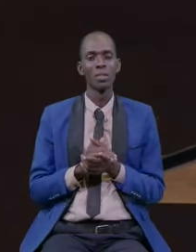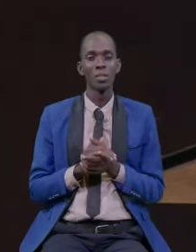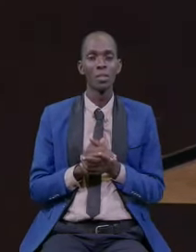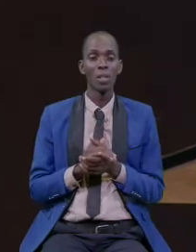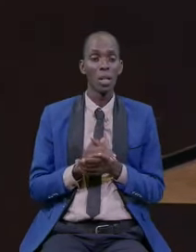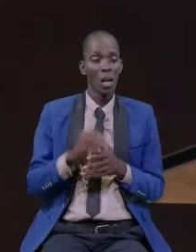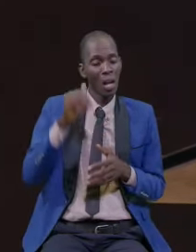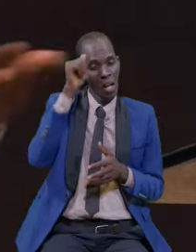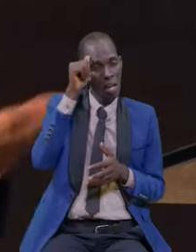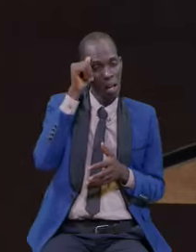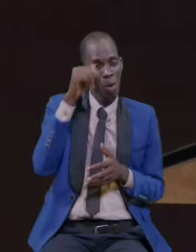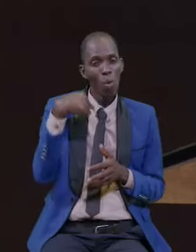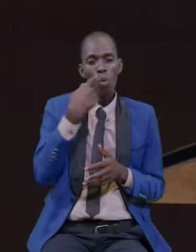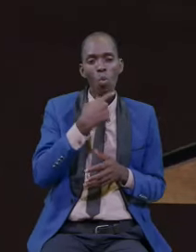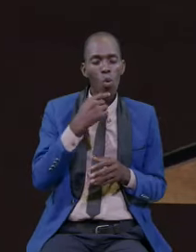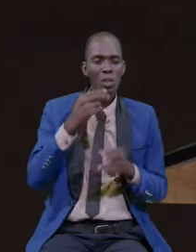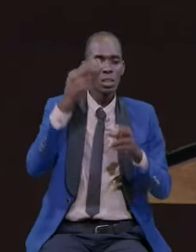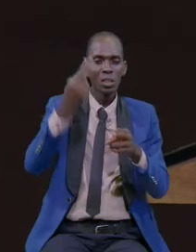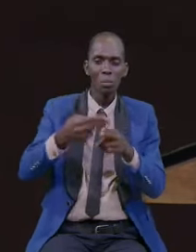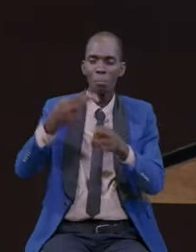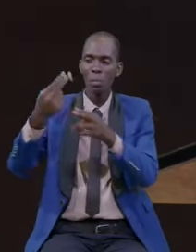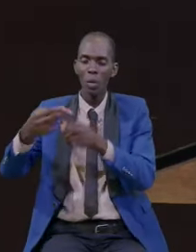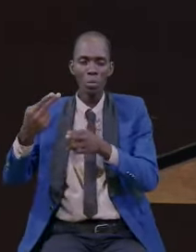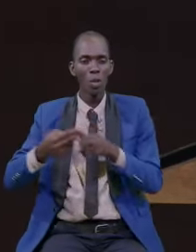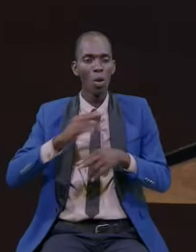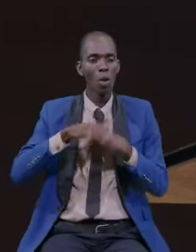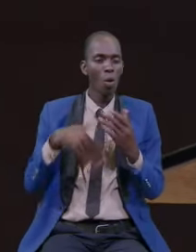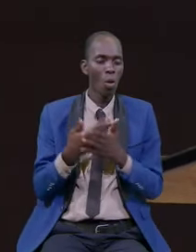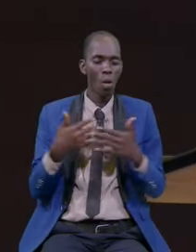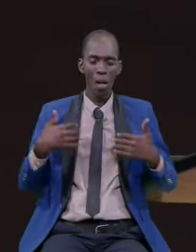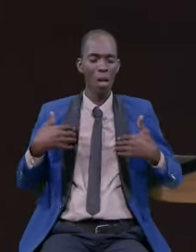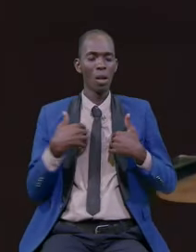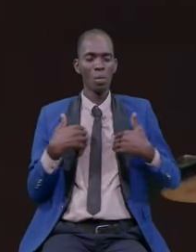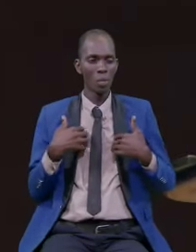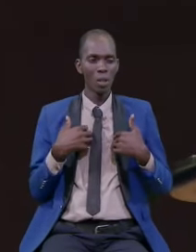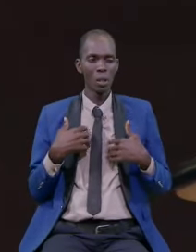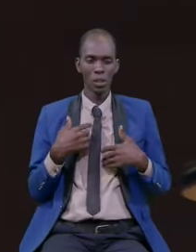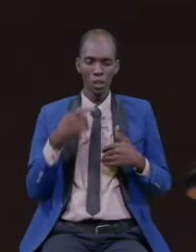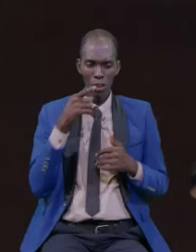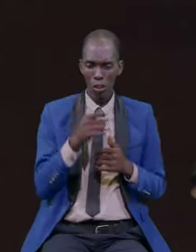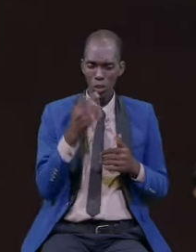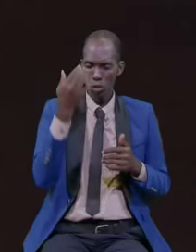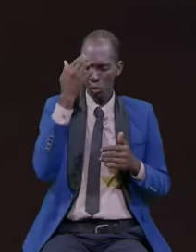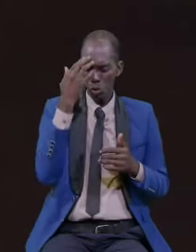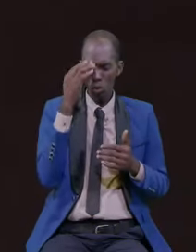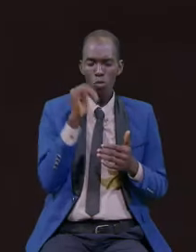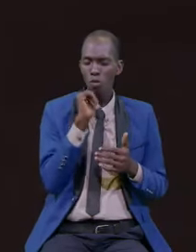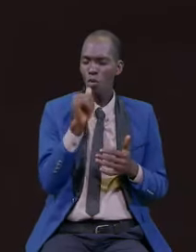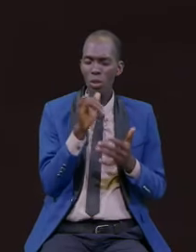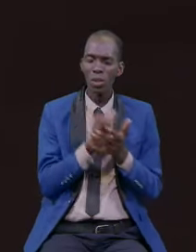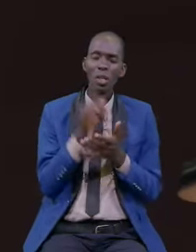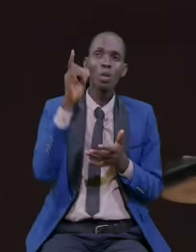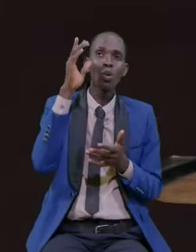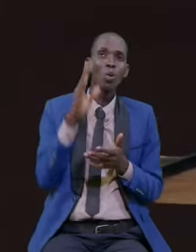names of the animal, who gave them names, did he know that God is a God of love, a God of mercy? Did he